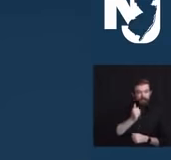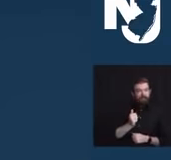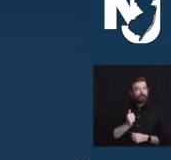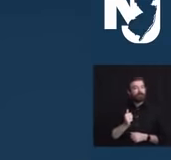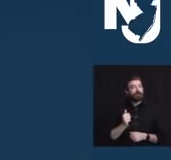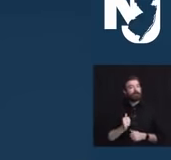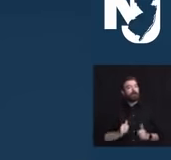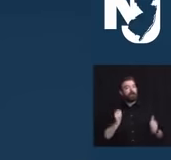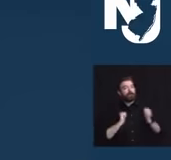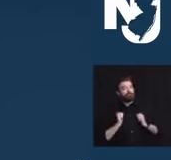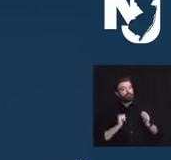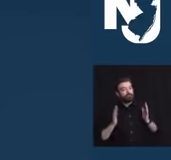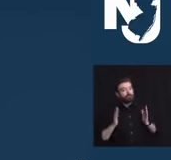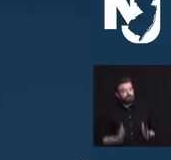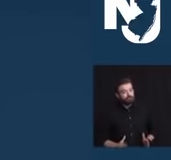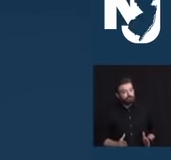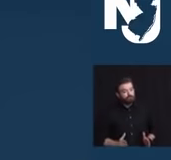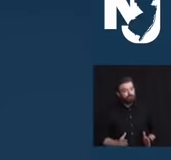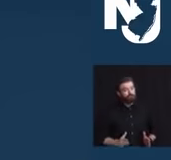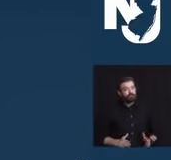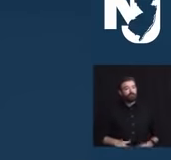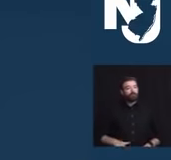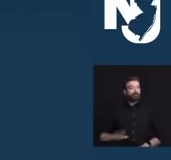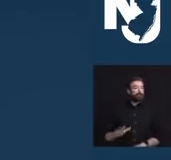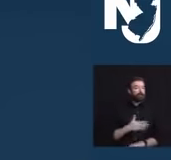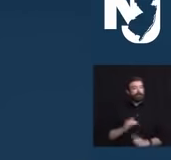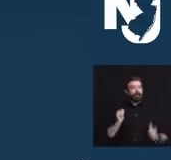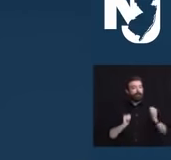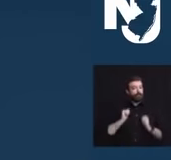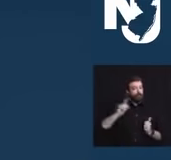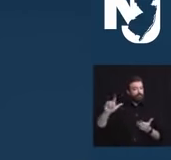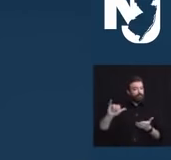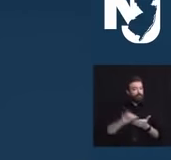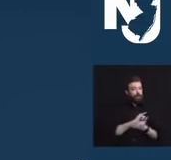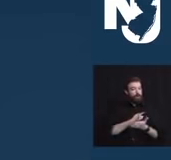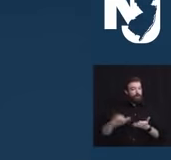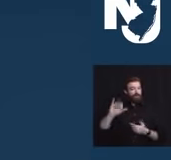enrolled in musical theater workshops at the New York Film Academy and